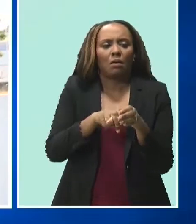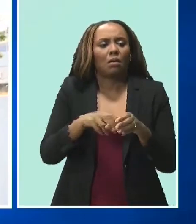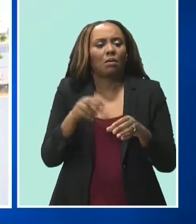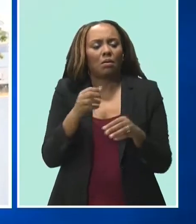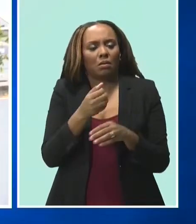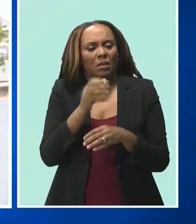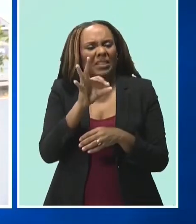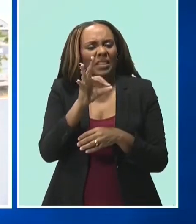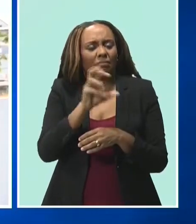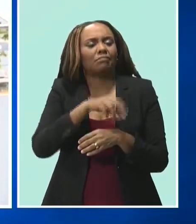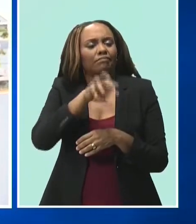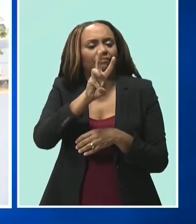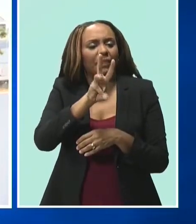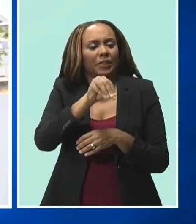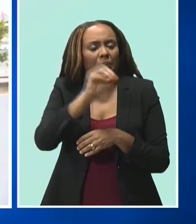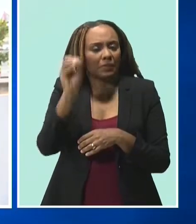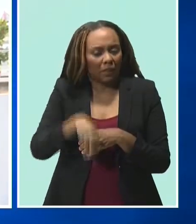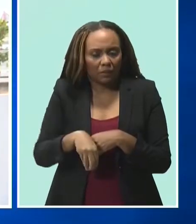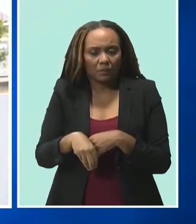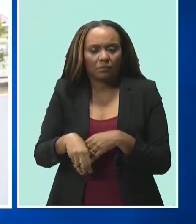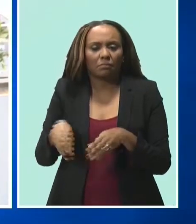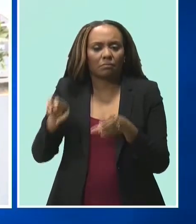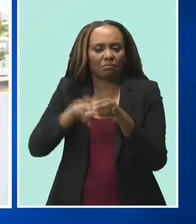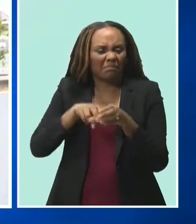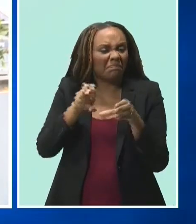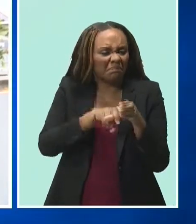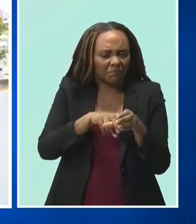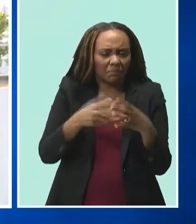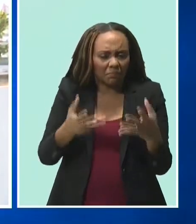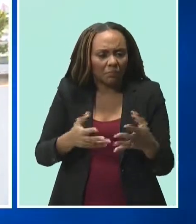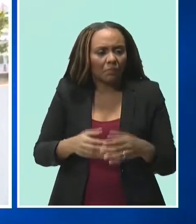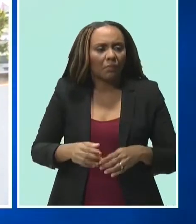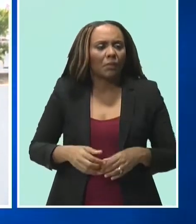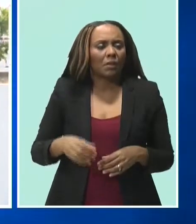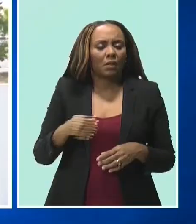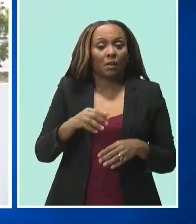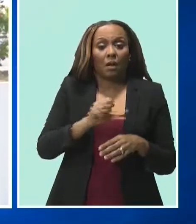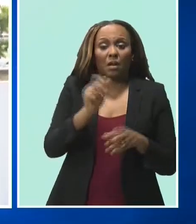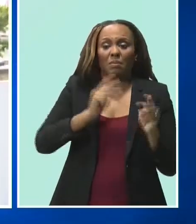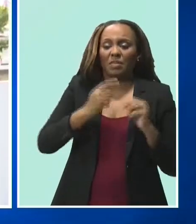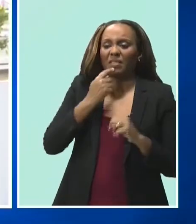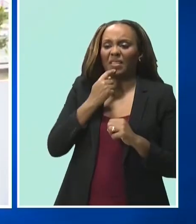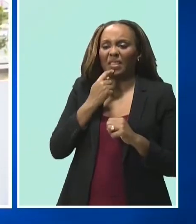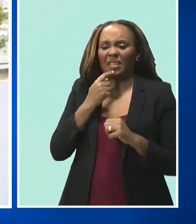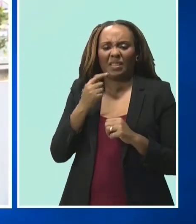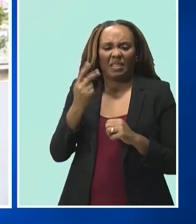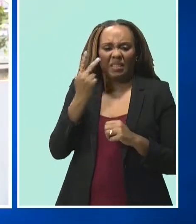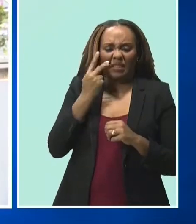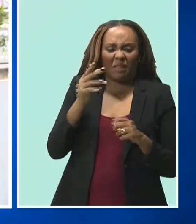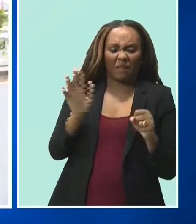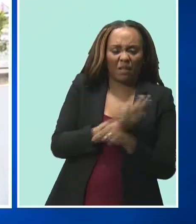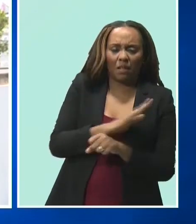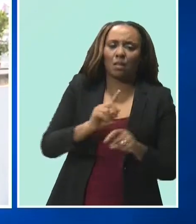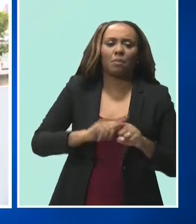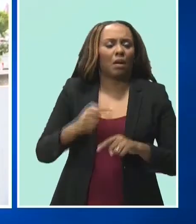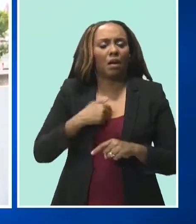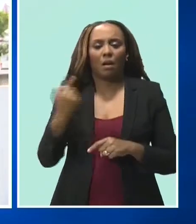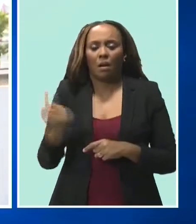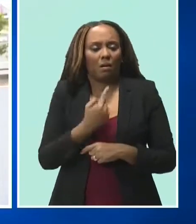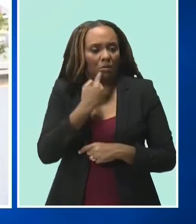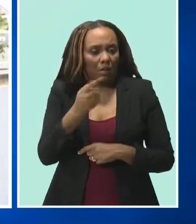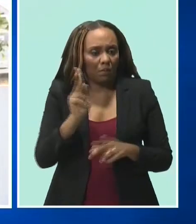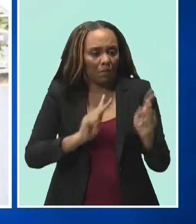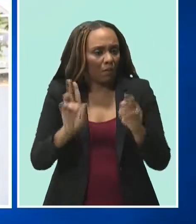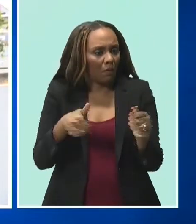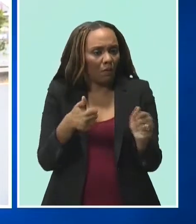other matters where persons say otherwise, because I can't speak for every single one, but those whom I have seen and those who I always encourage them to do the rightful thing, follow the